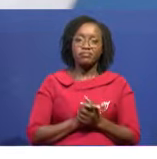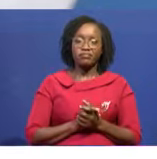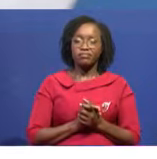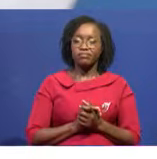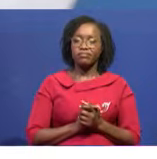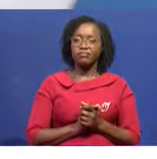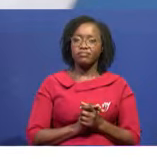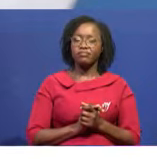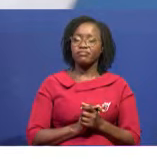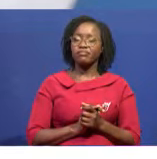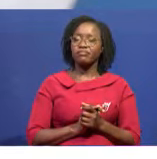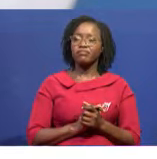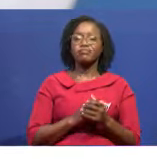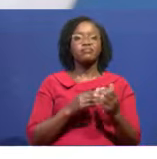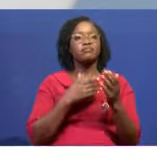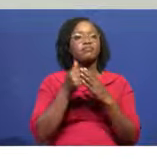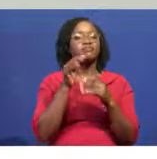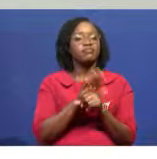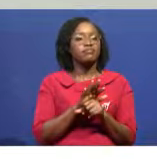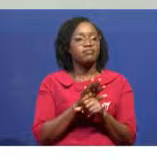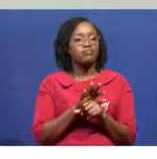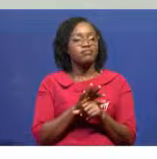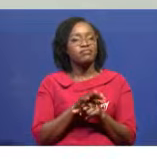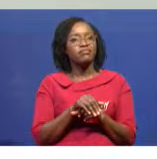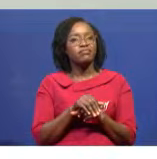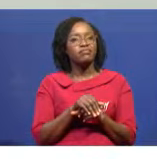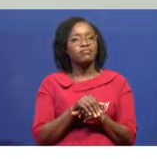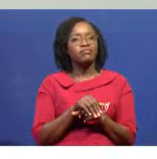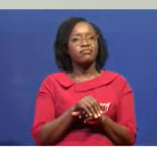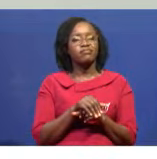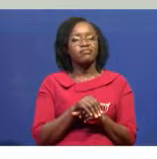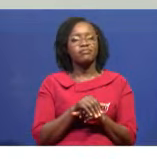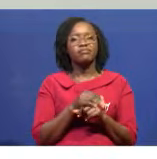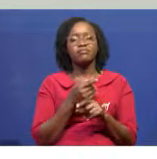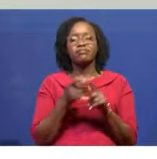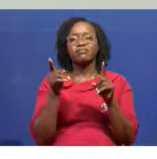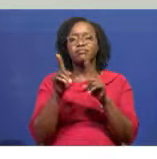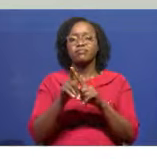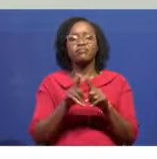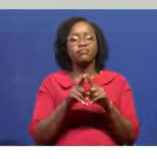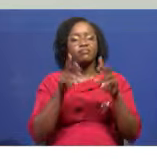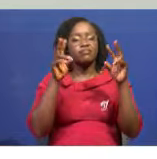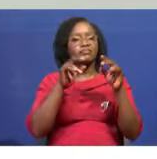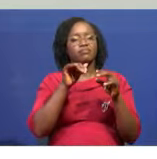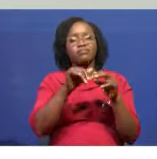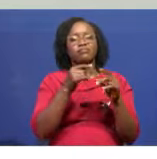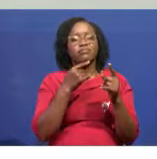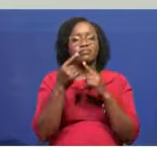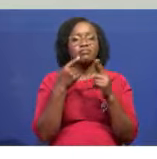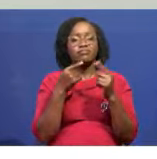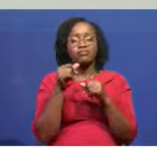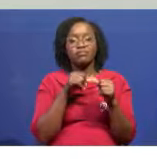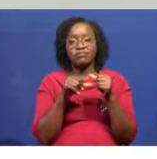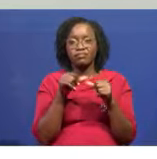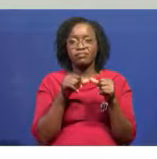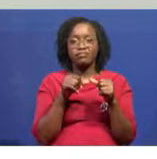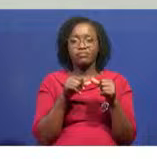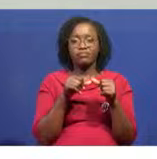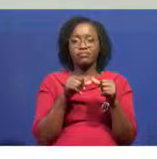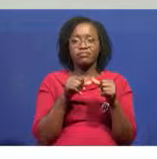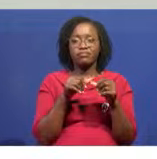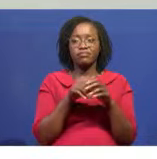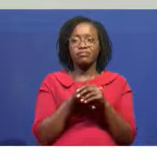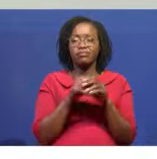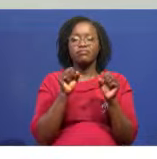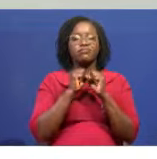matters access to information. Thank you for that, Vice Chair. But we're also talking about issues that you've just talked about in terms